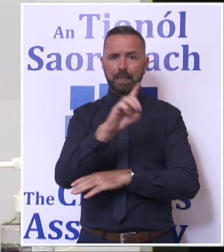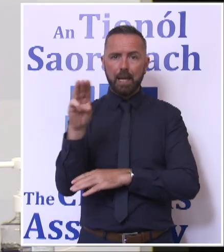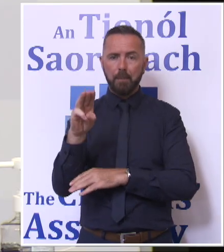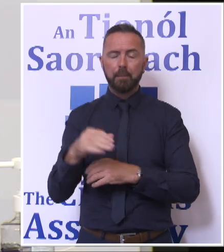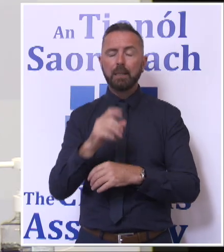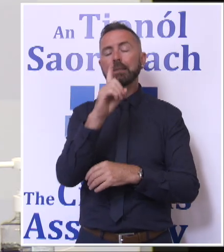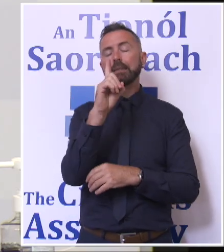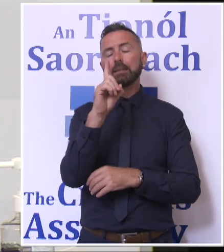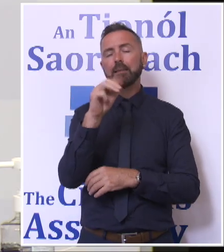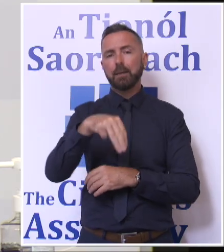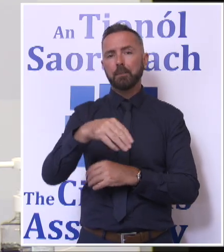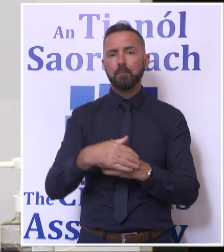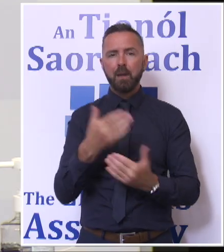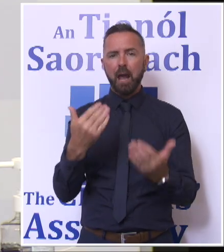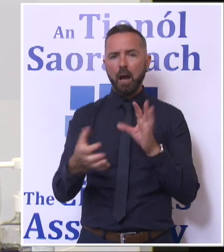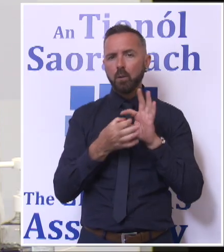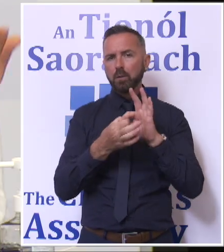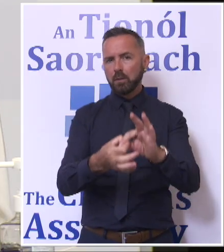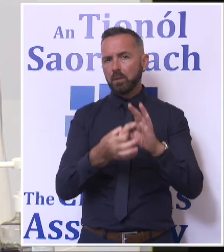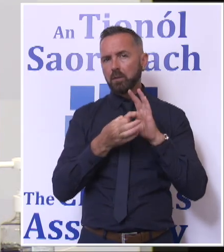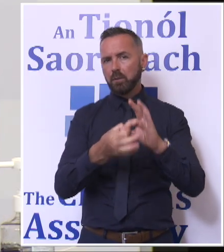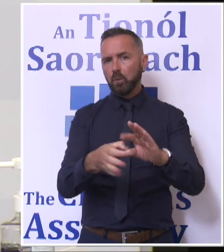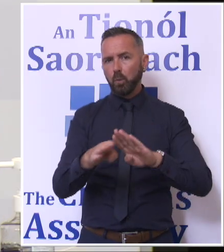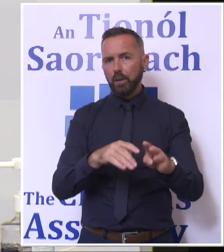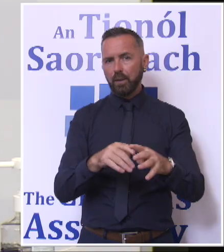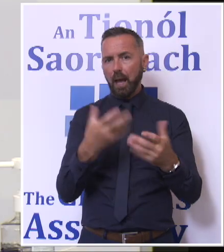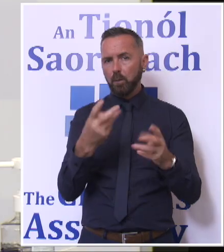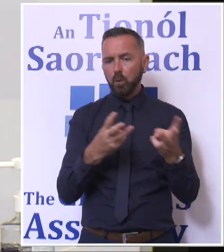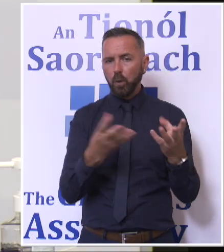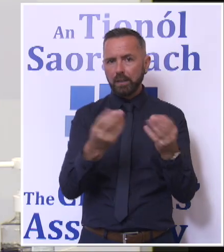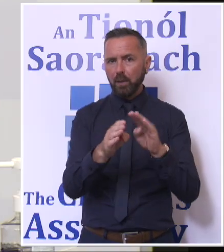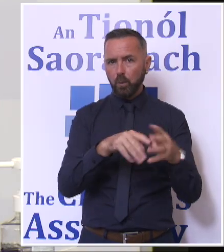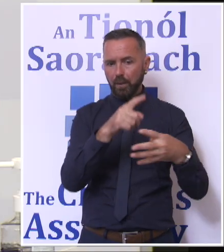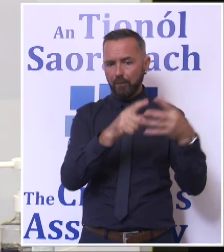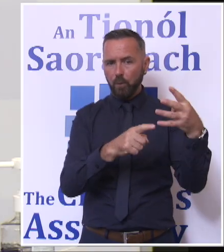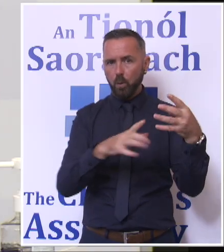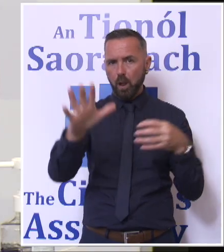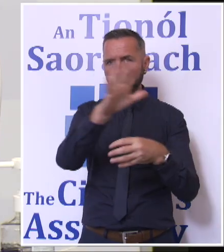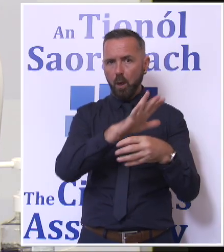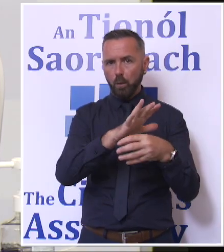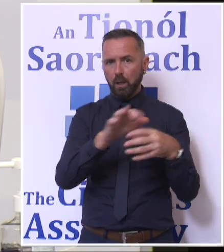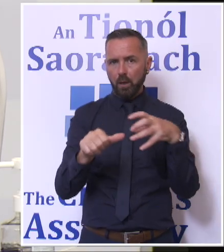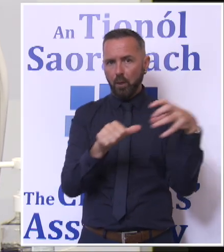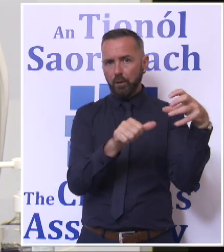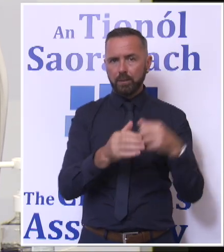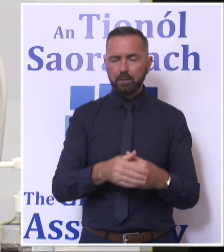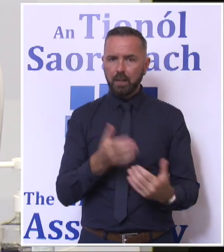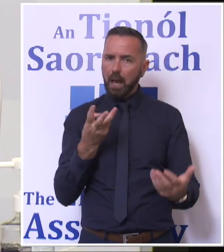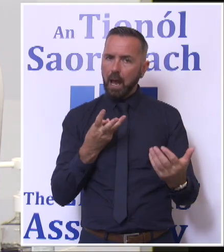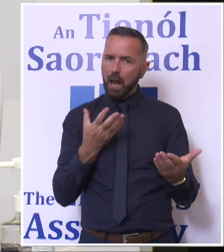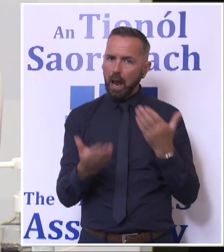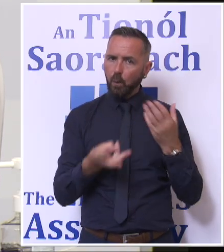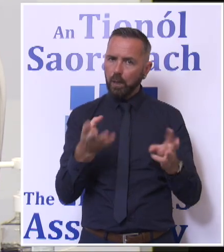with the corporate bodies of the 4 local authorities? And you heard from the chief executives and managers last week. How will they interact with the